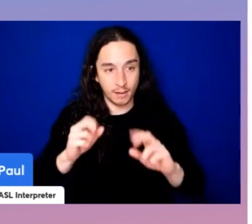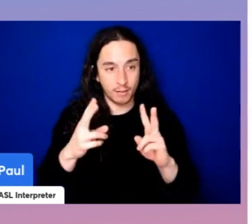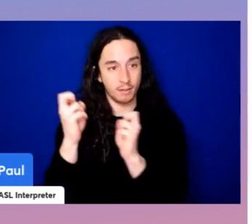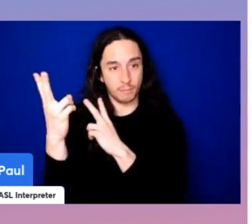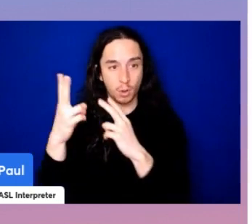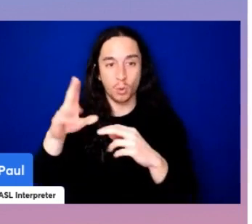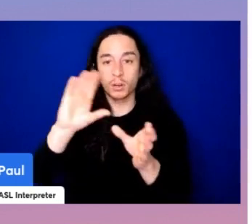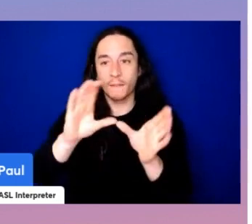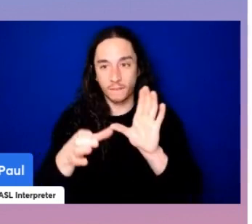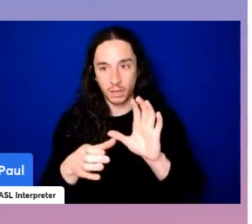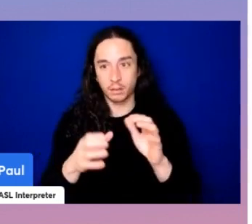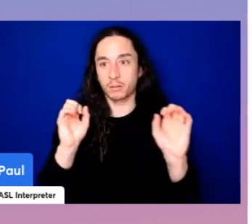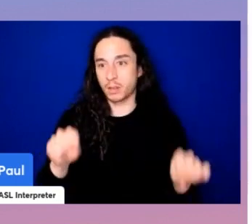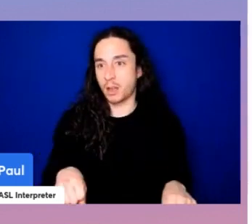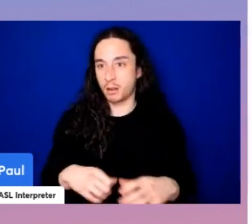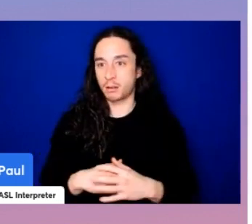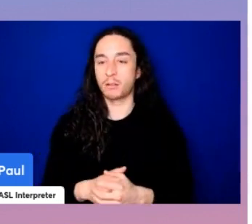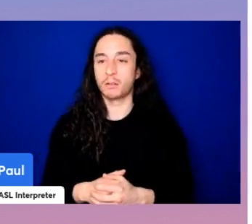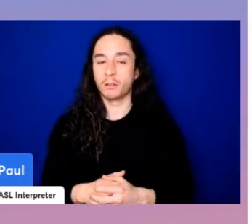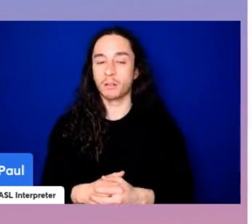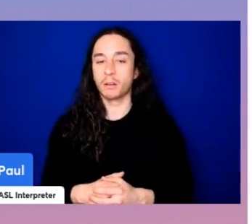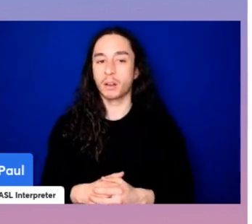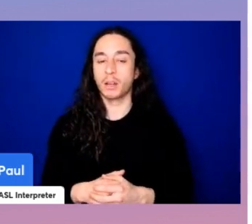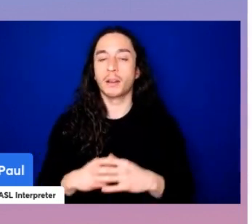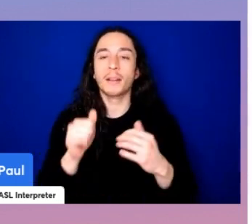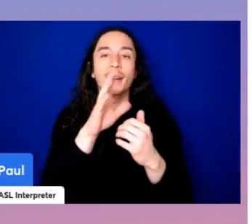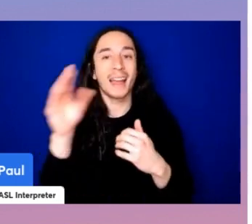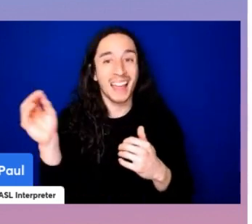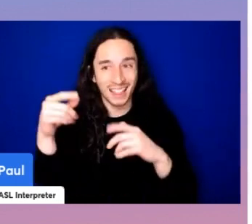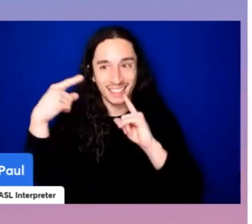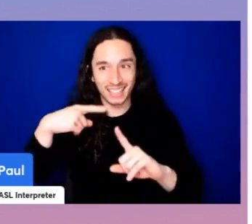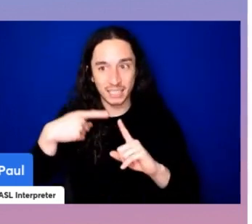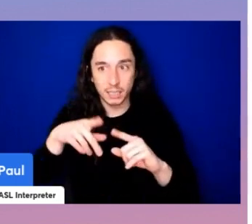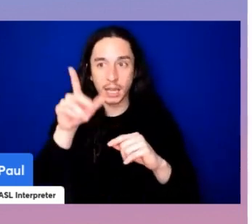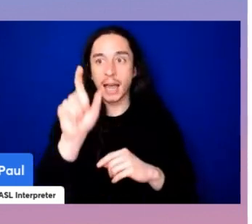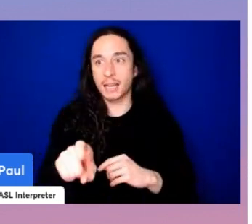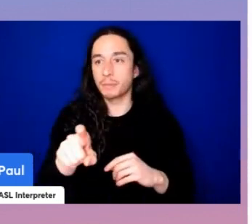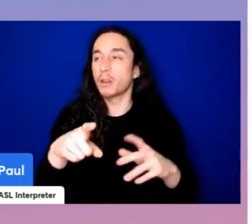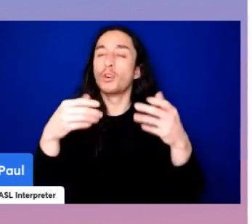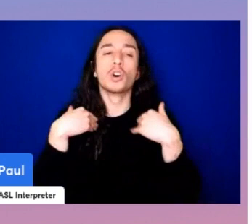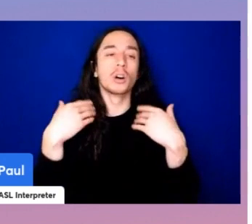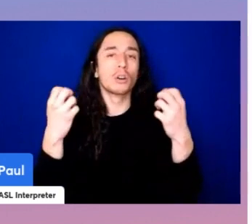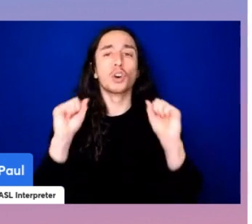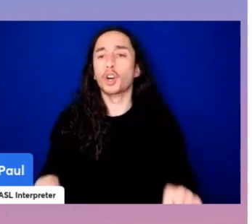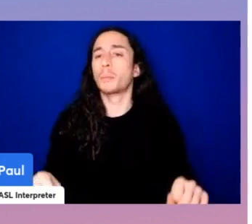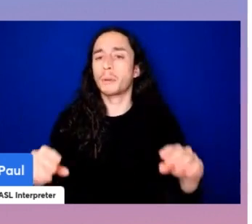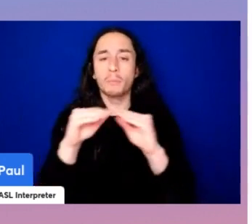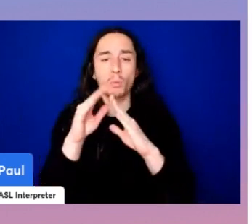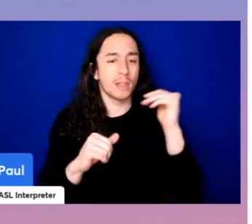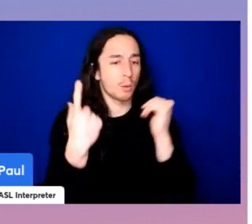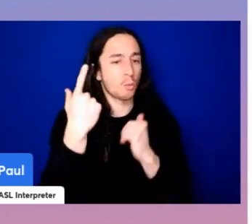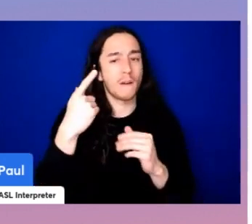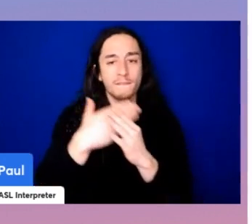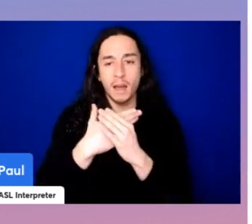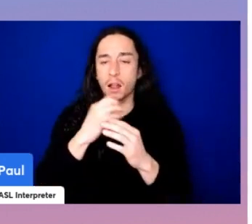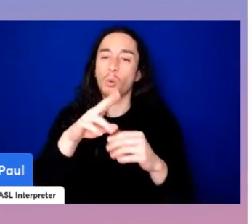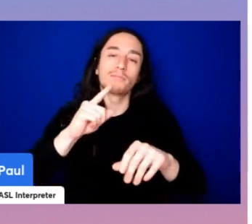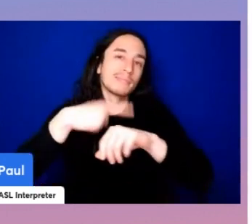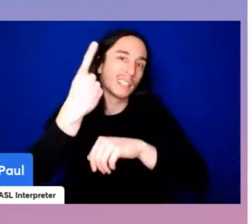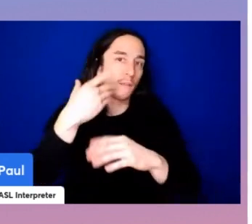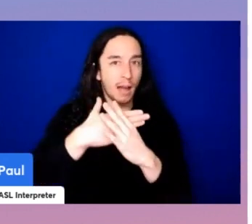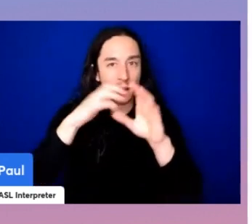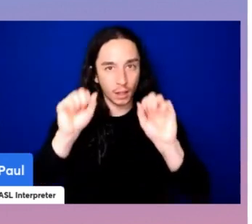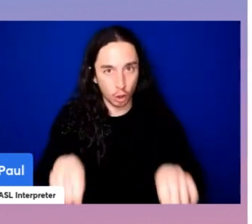configuration. In this case, it has to be it can be multiple files, but it has to be, or a single file, but it has to be